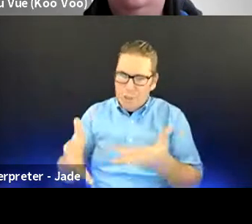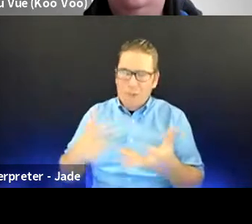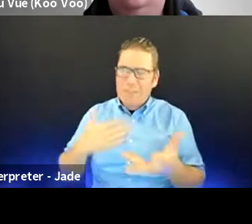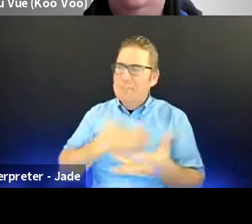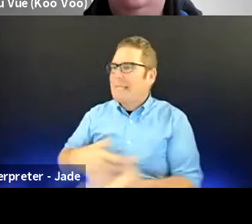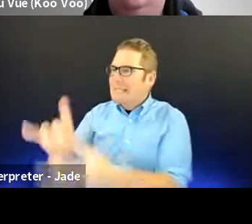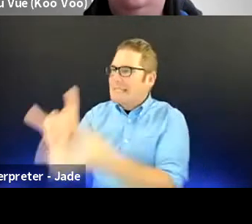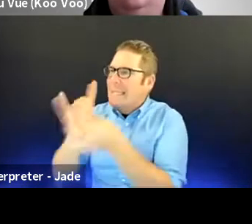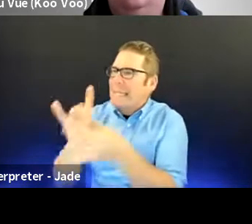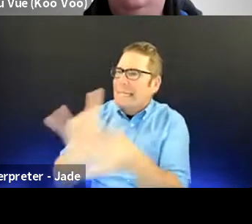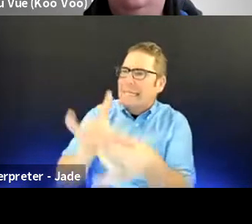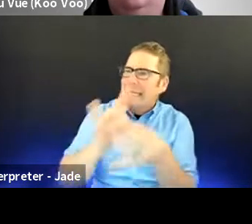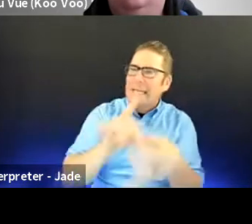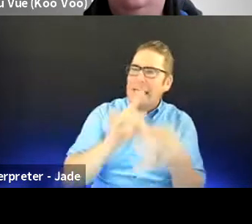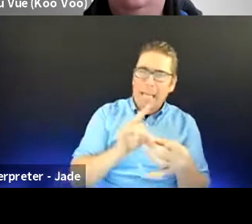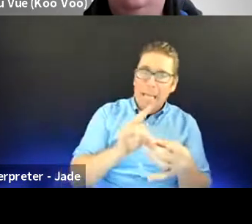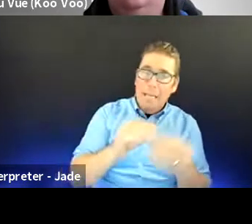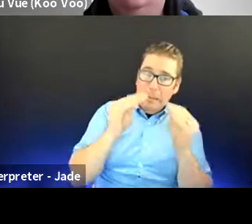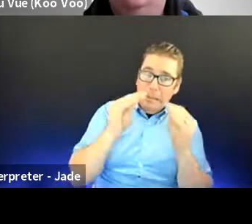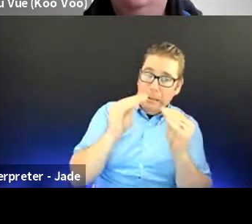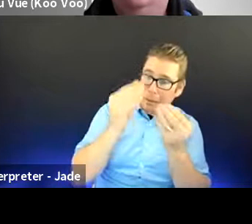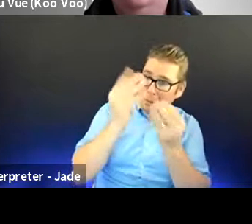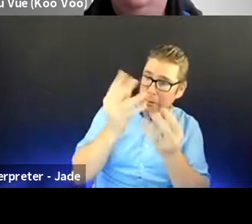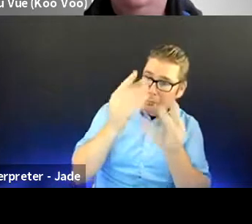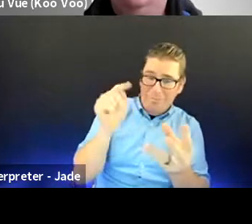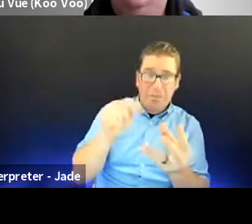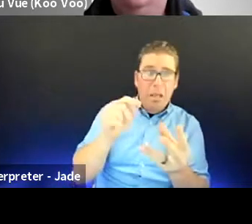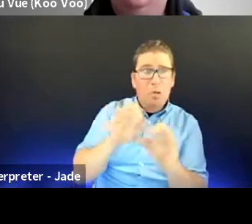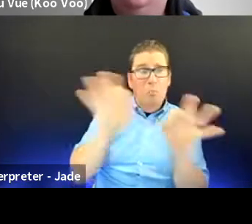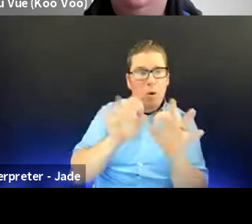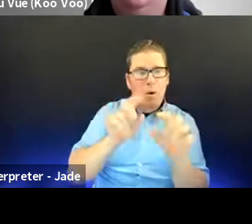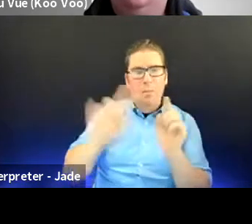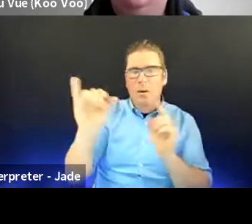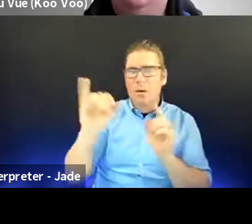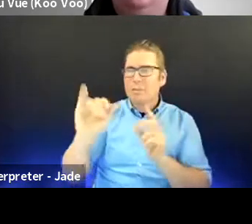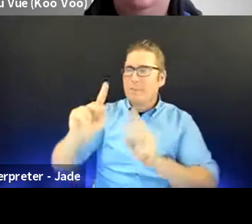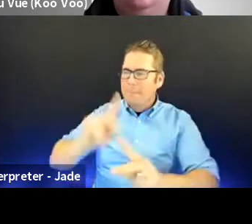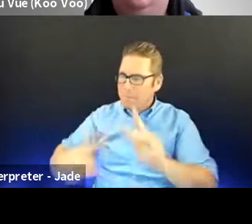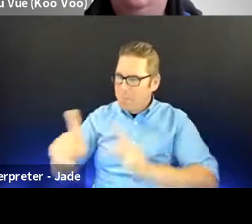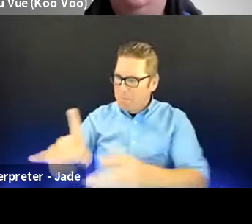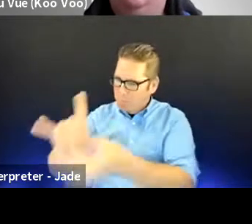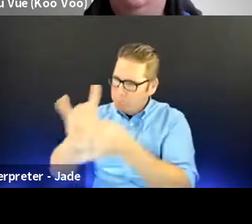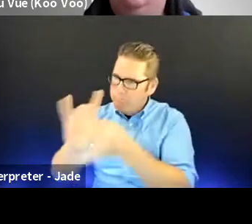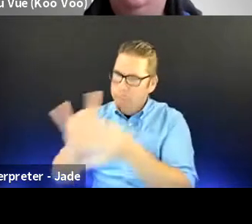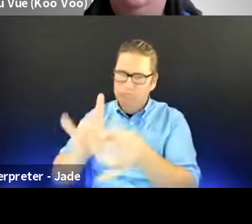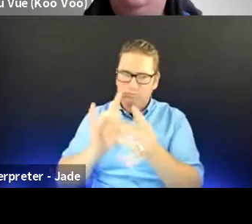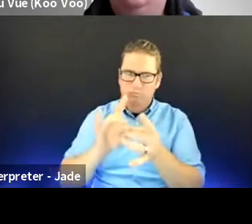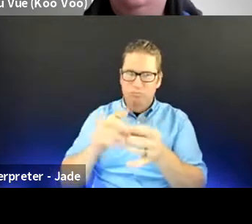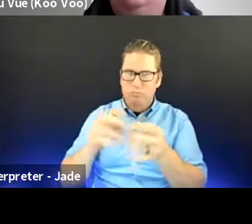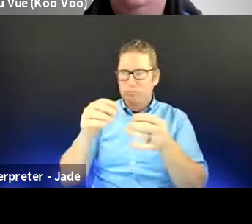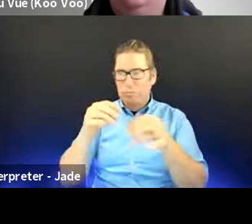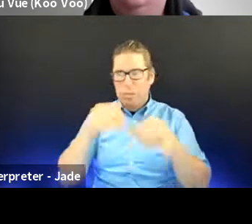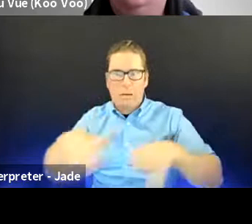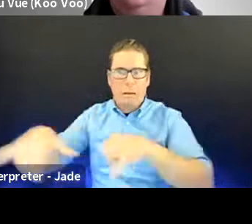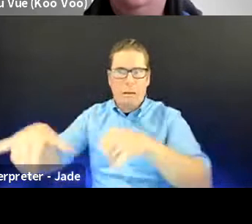just for the content and to learn from the instructor, but you want to be there with each other because we're all in this together. And during this pandemic, it's